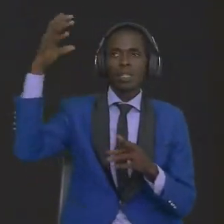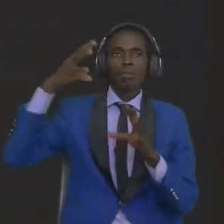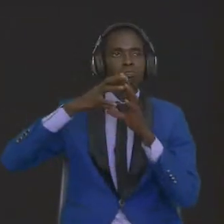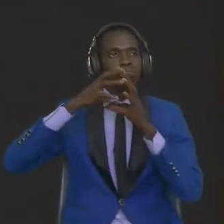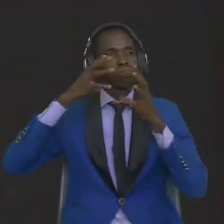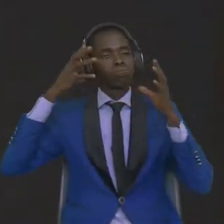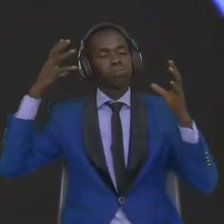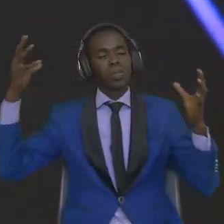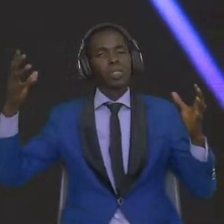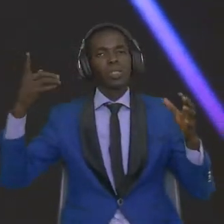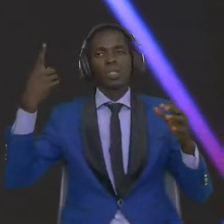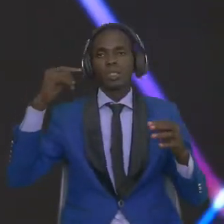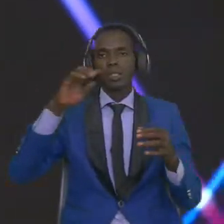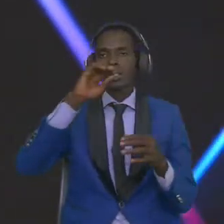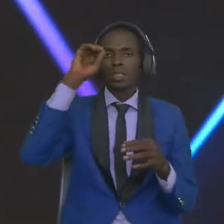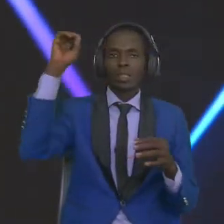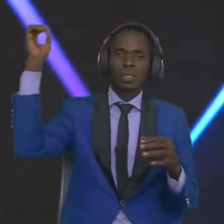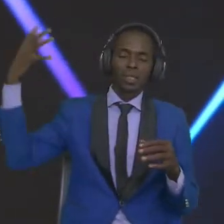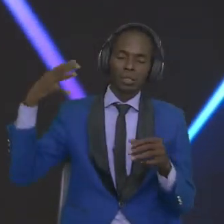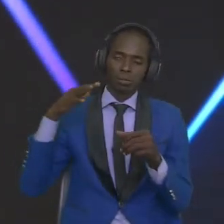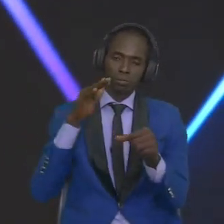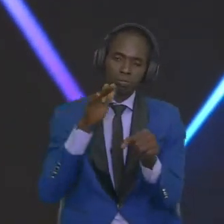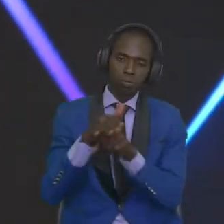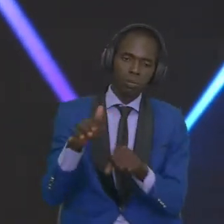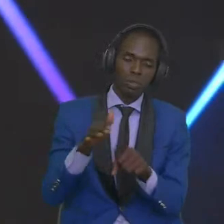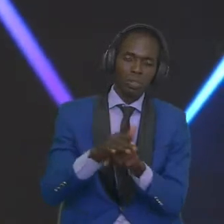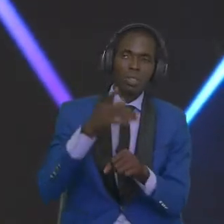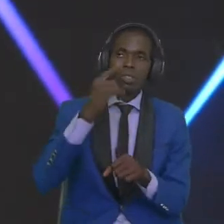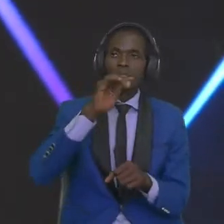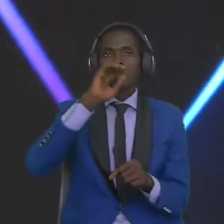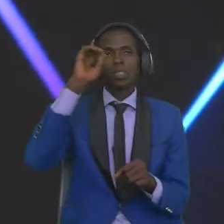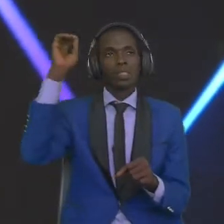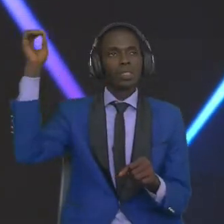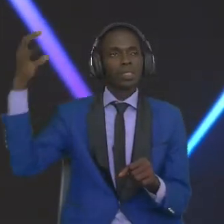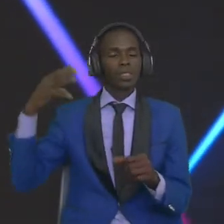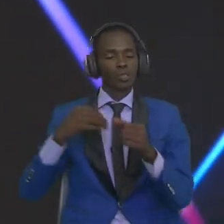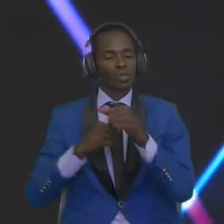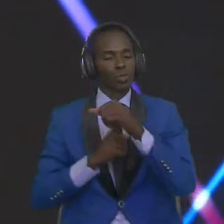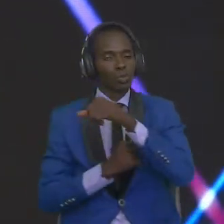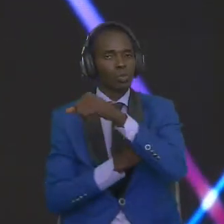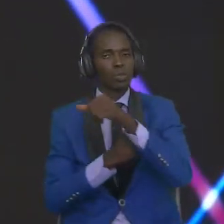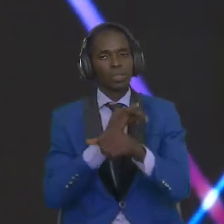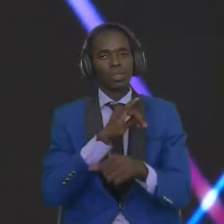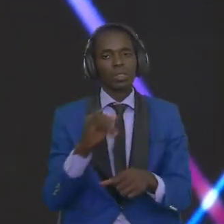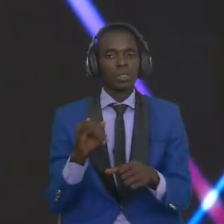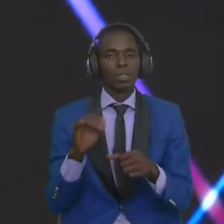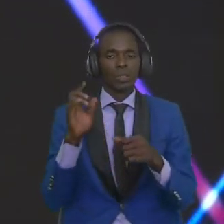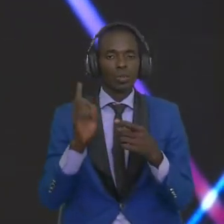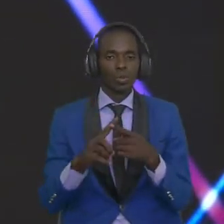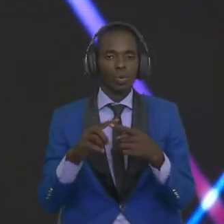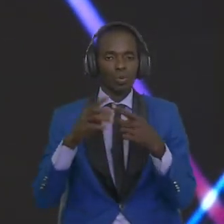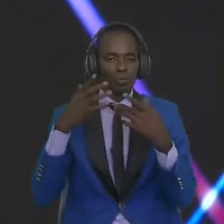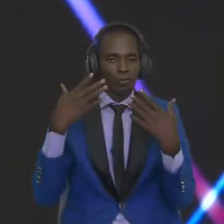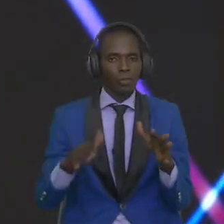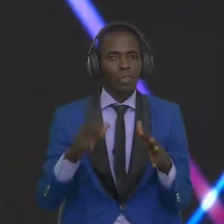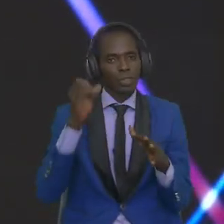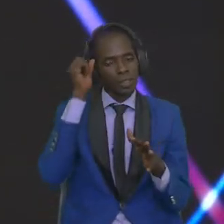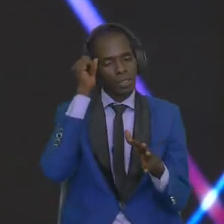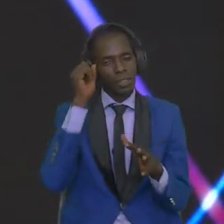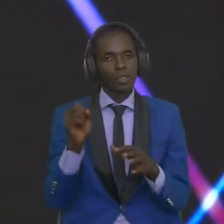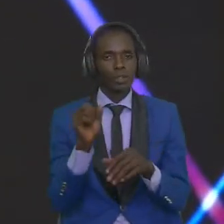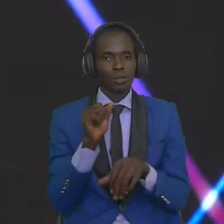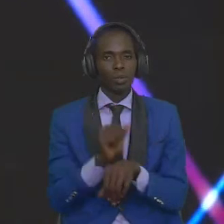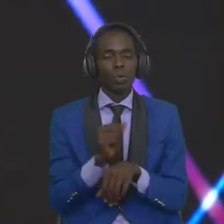grace sufficient, the grace supporting, and the grace strengthening to do his will, whatever